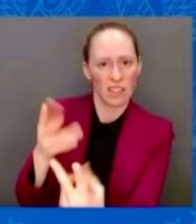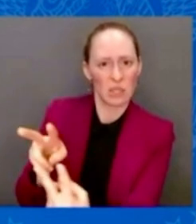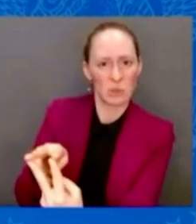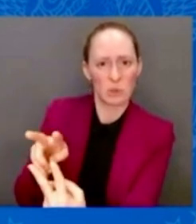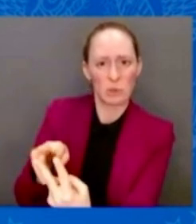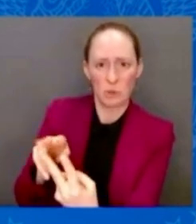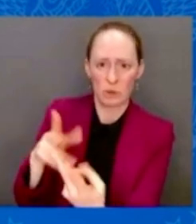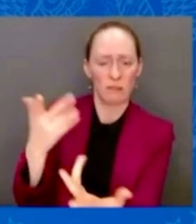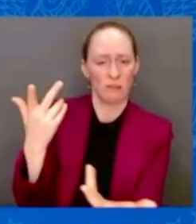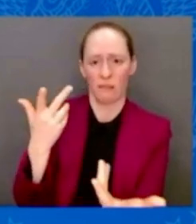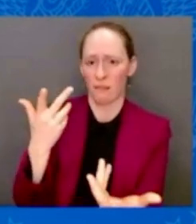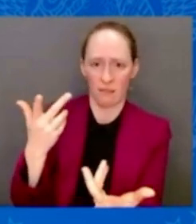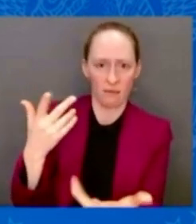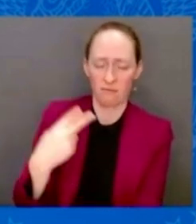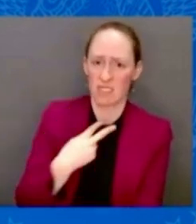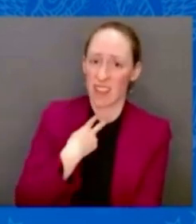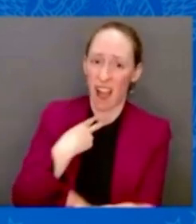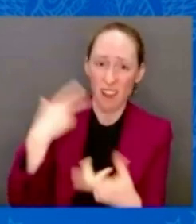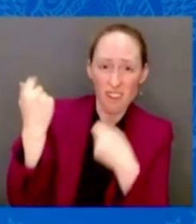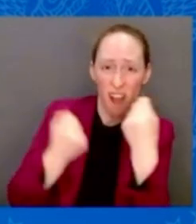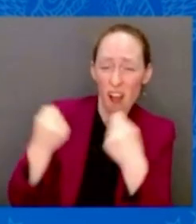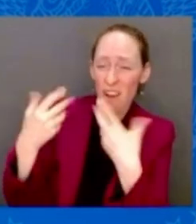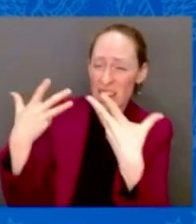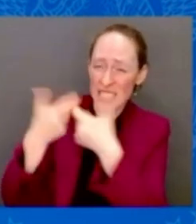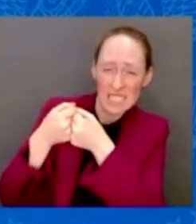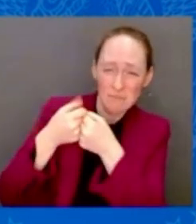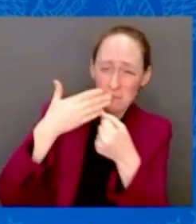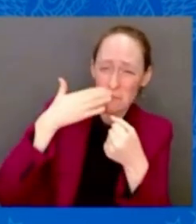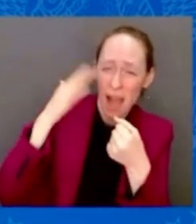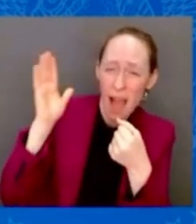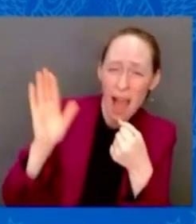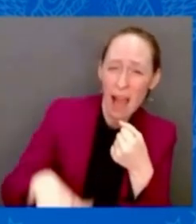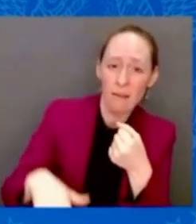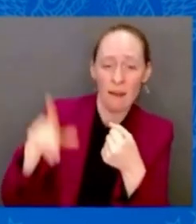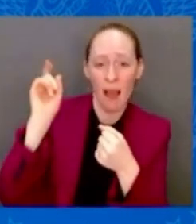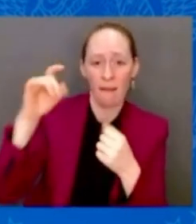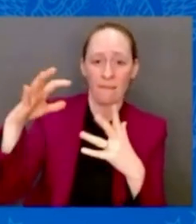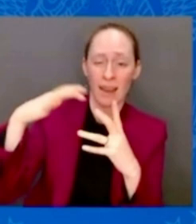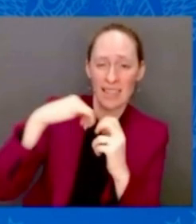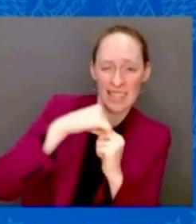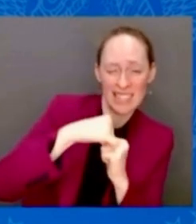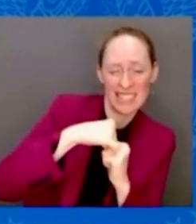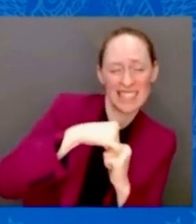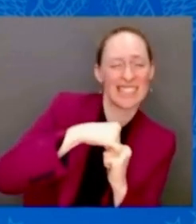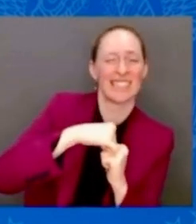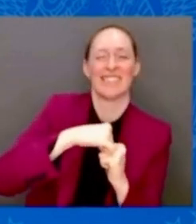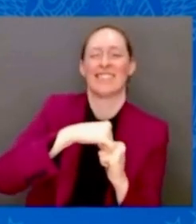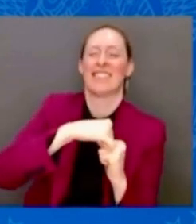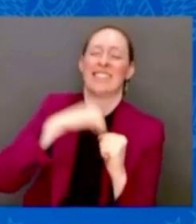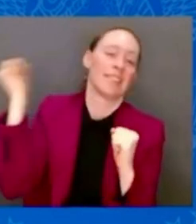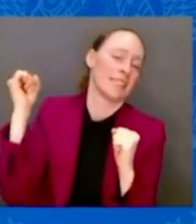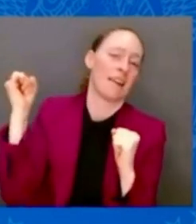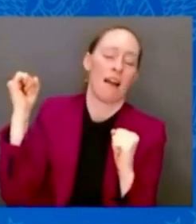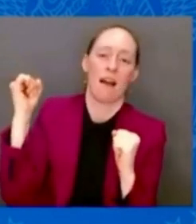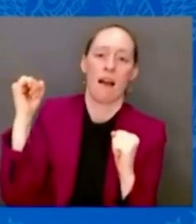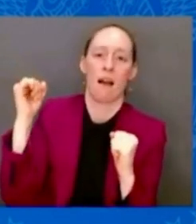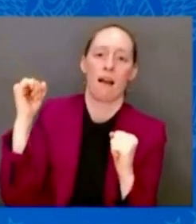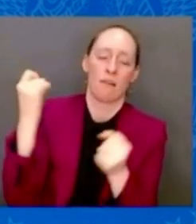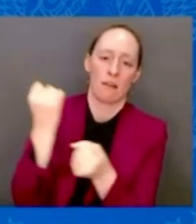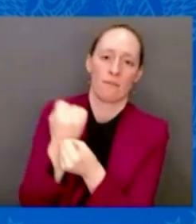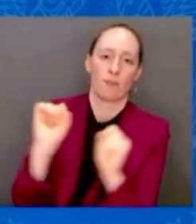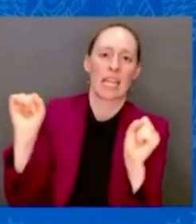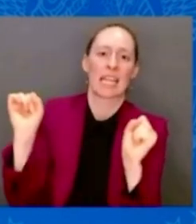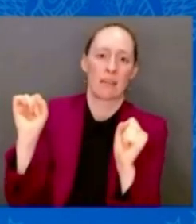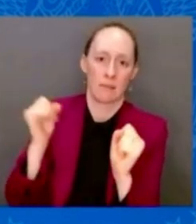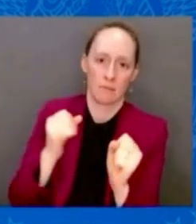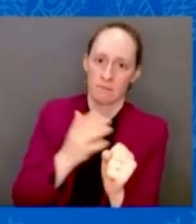to get them out and get them to the hospital. When I was down doing the last show with Tim Russert, Meet the Press, the last show he